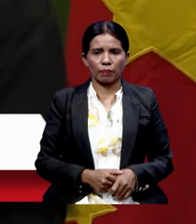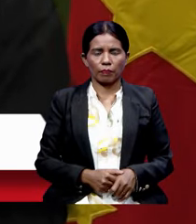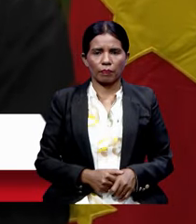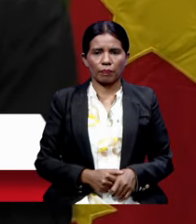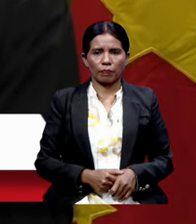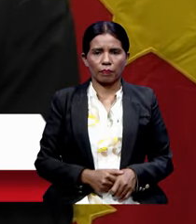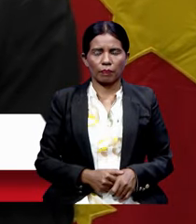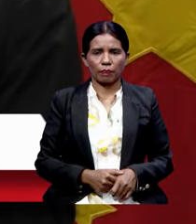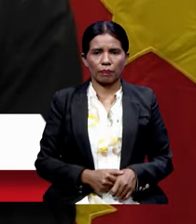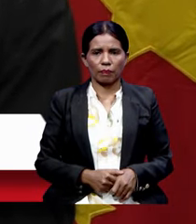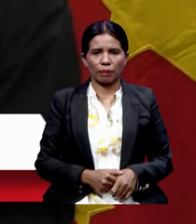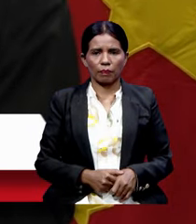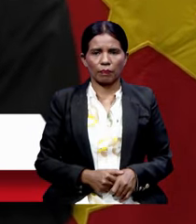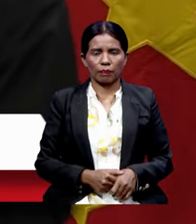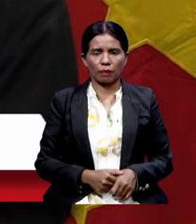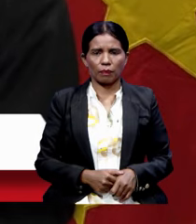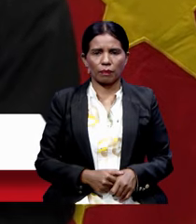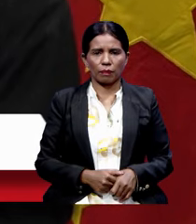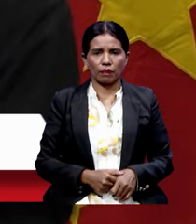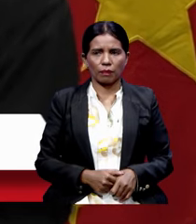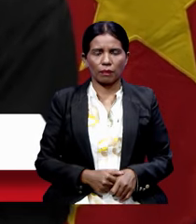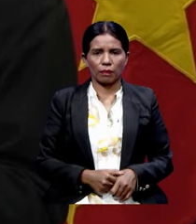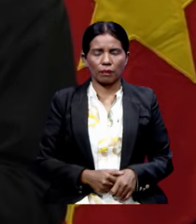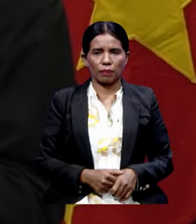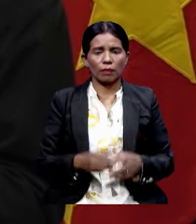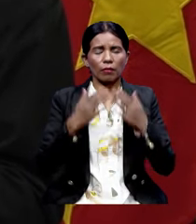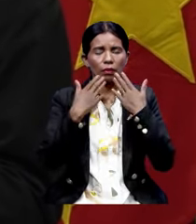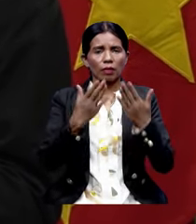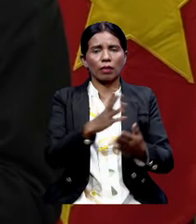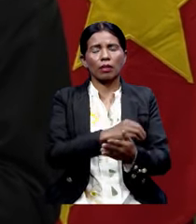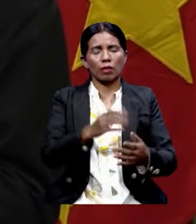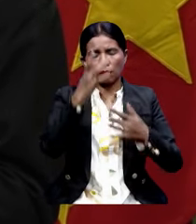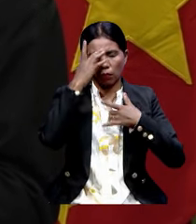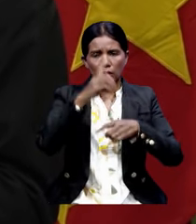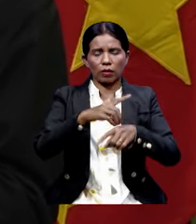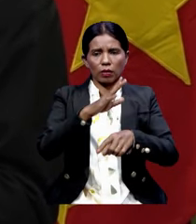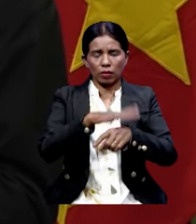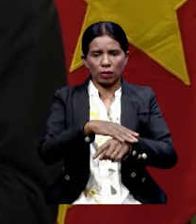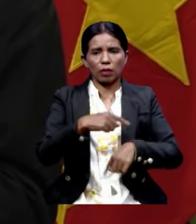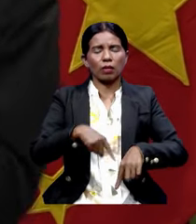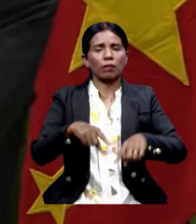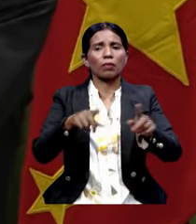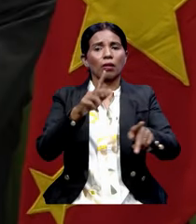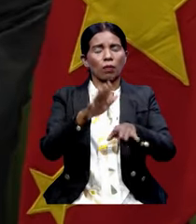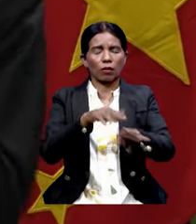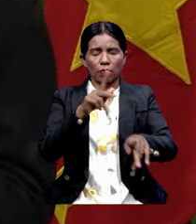in public health. Dengue fever is of growing concern to the world at large.